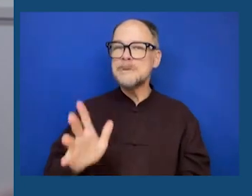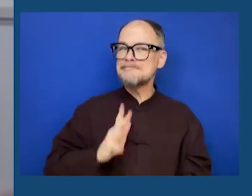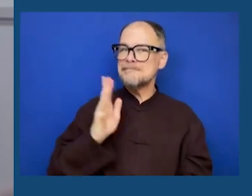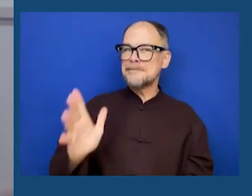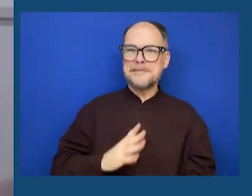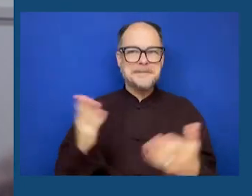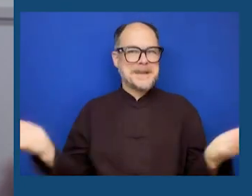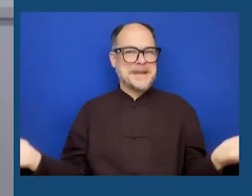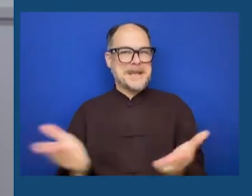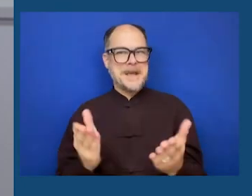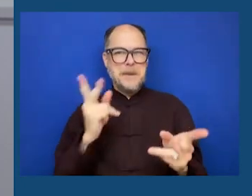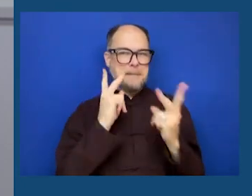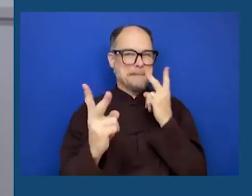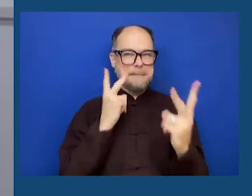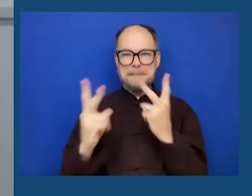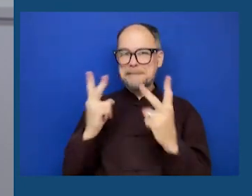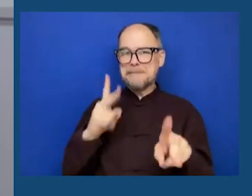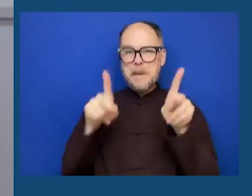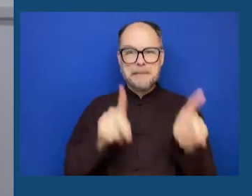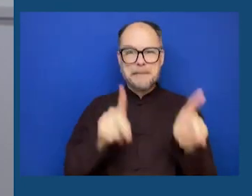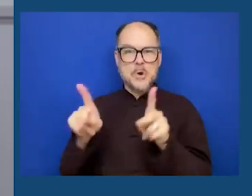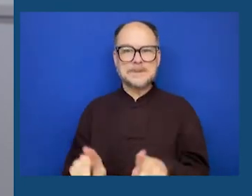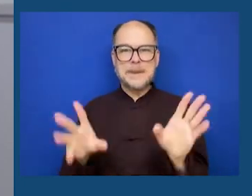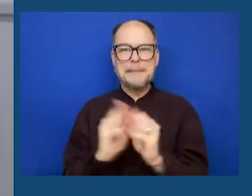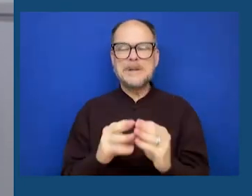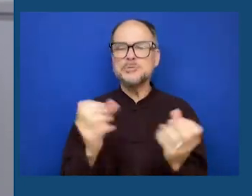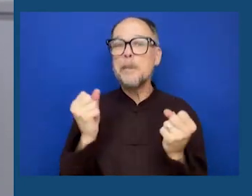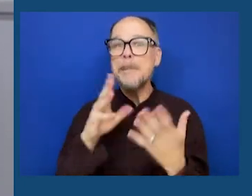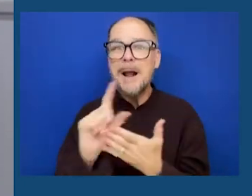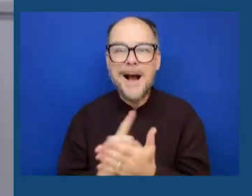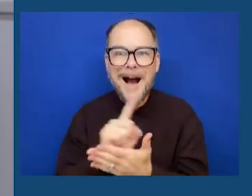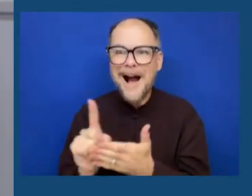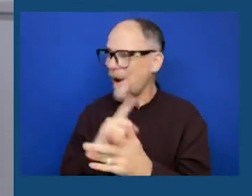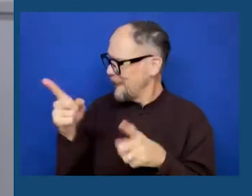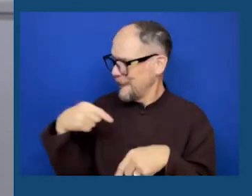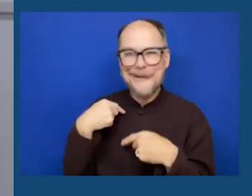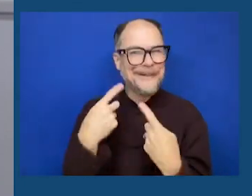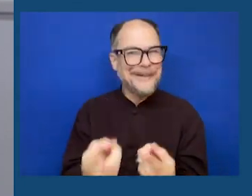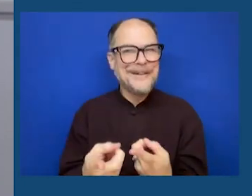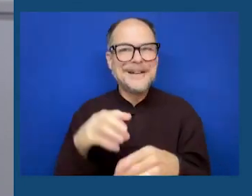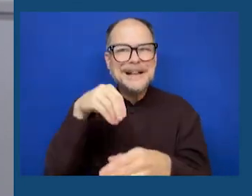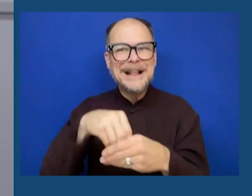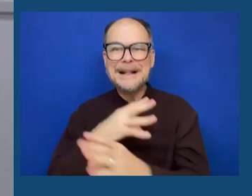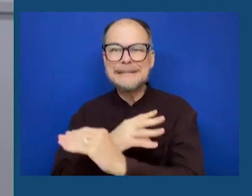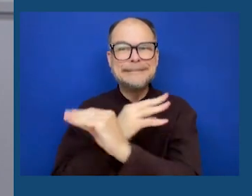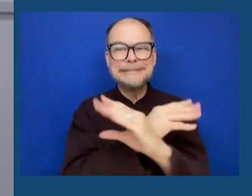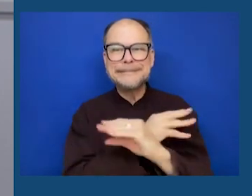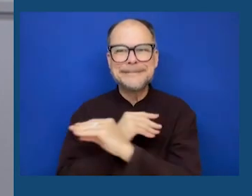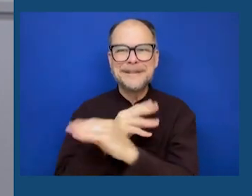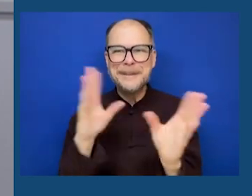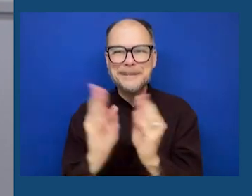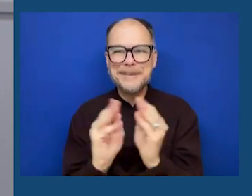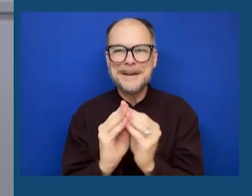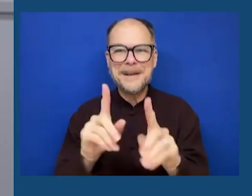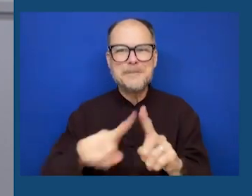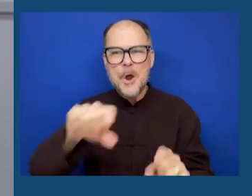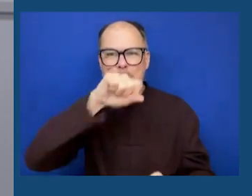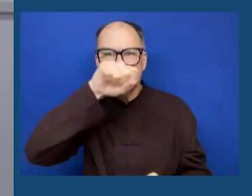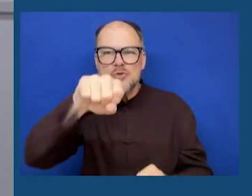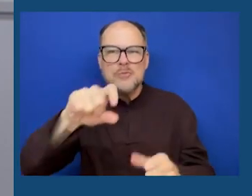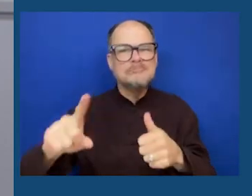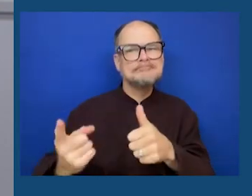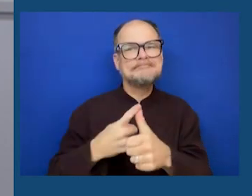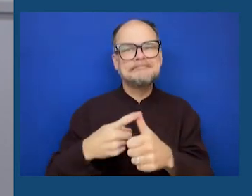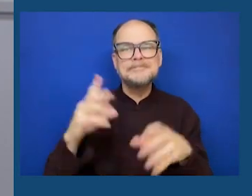have spent so many hours together. The thing I love that brought us together originally was